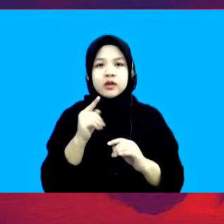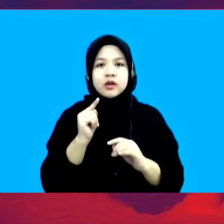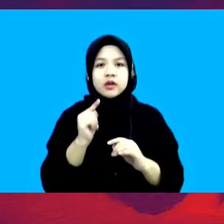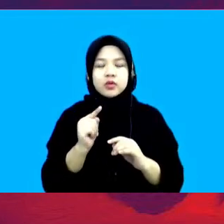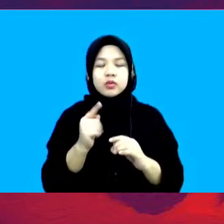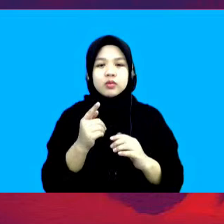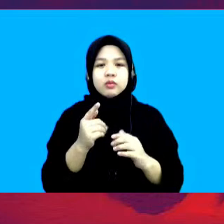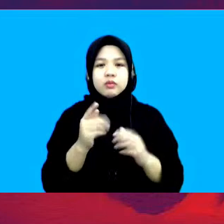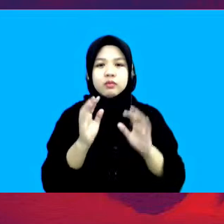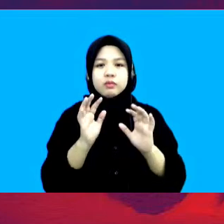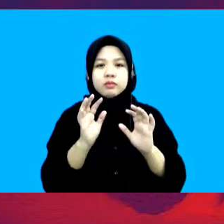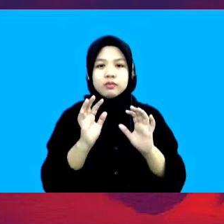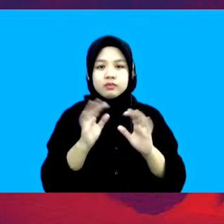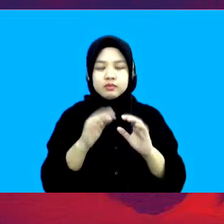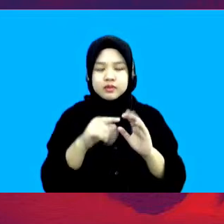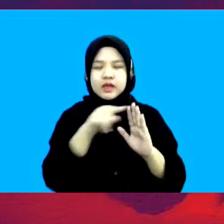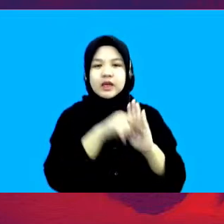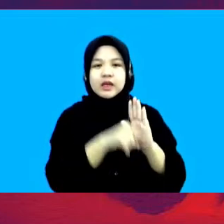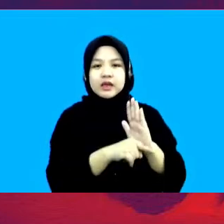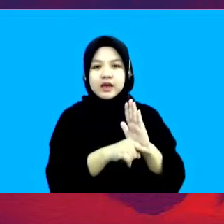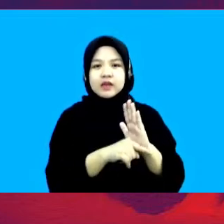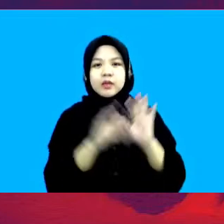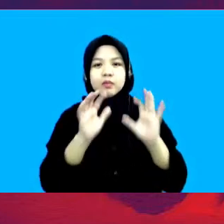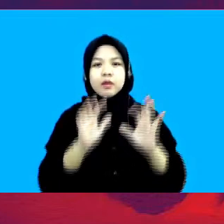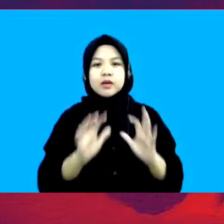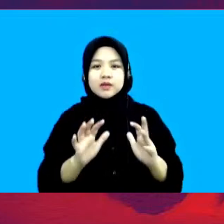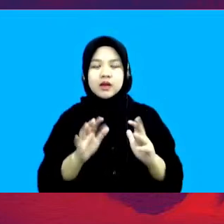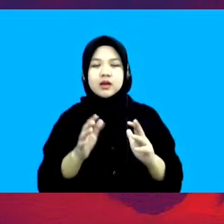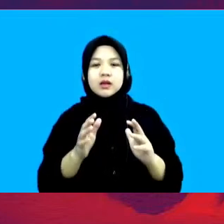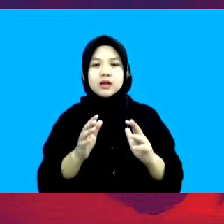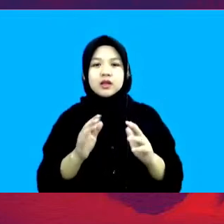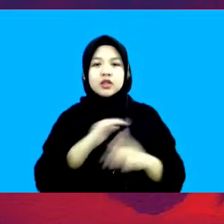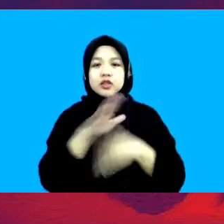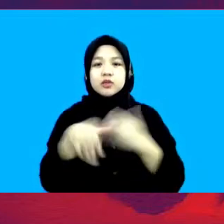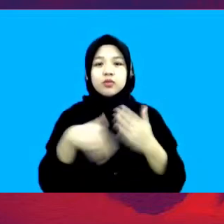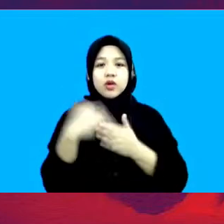of situation, I can imagine that the policymakers now